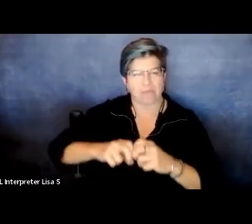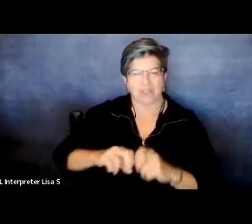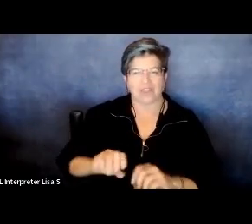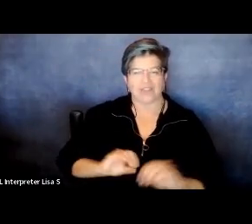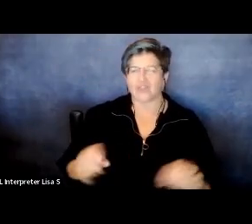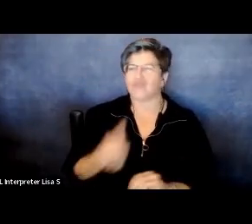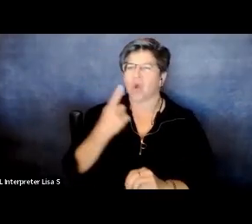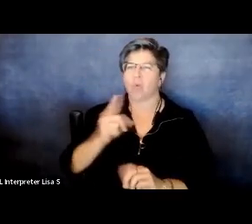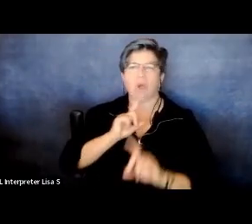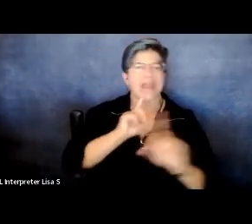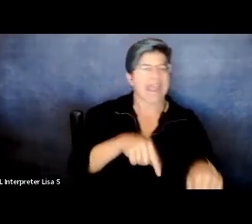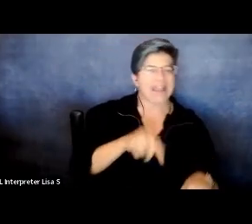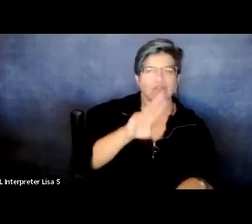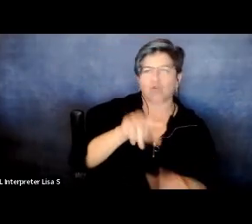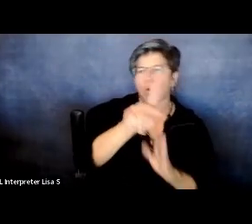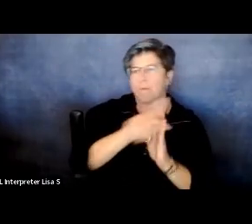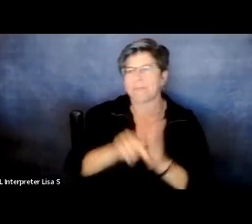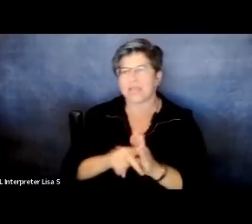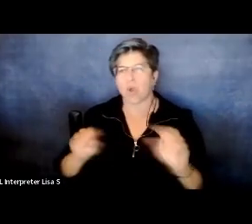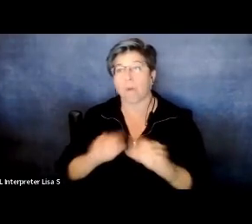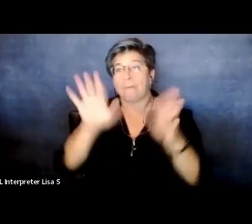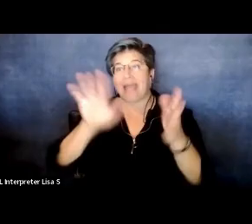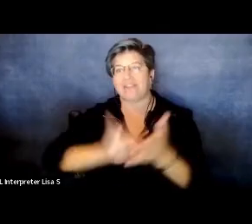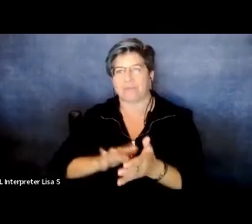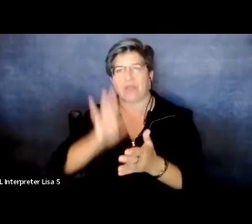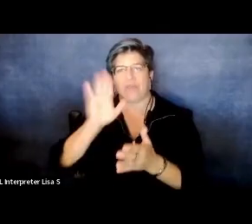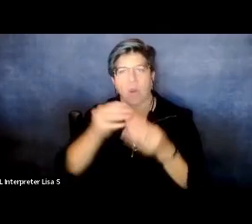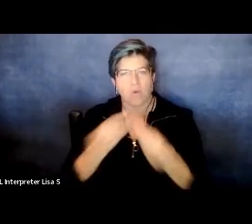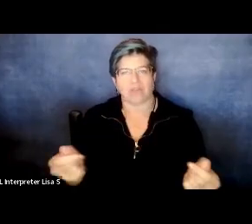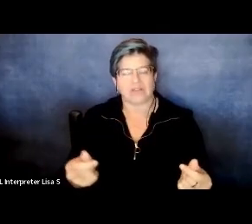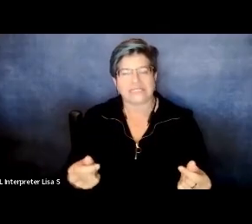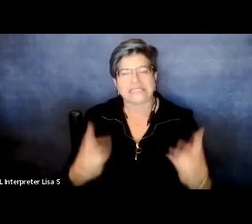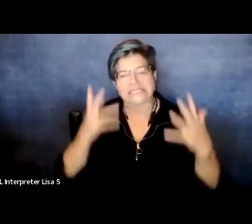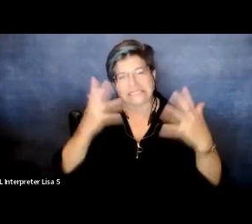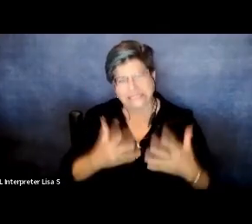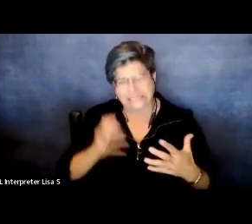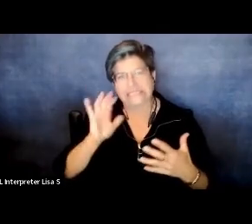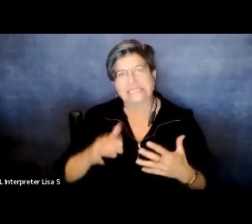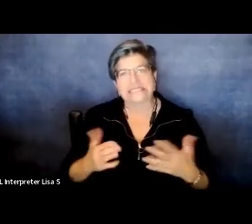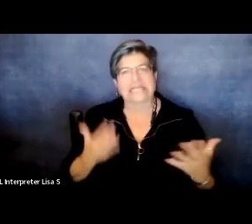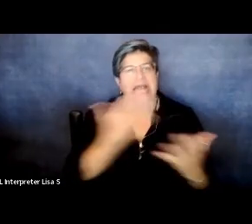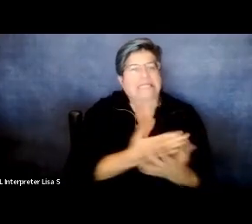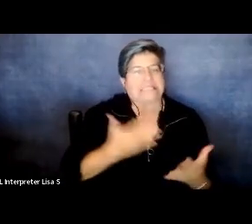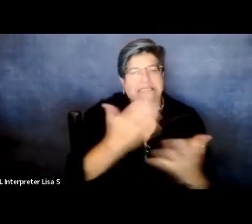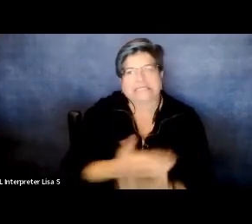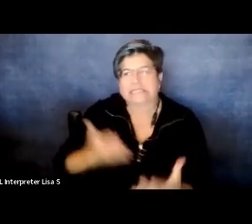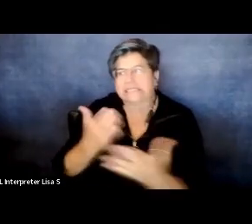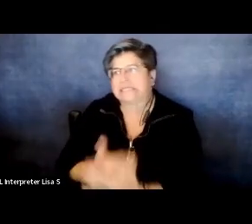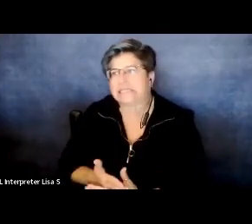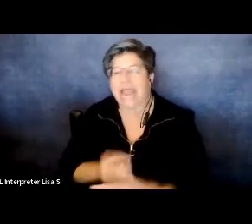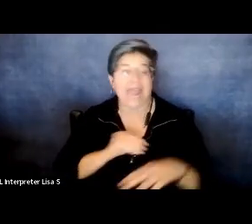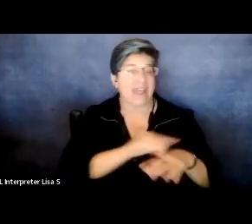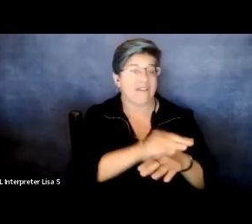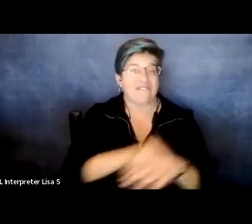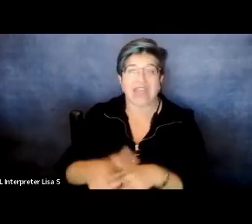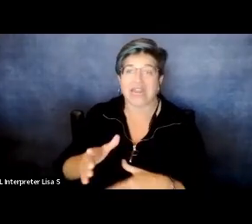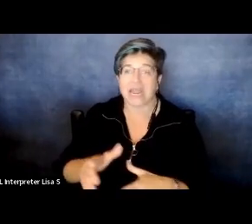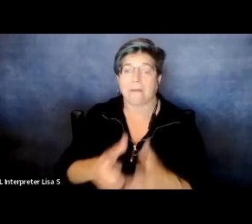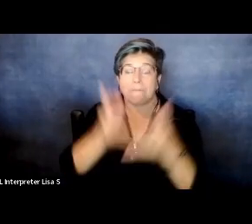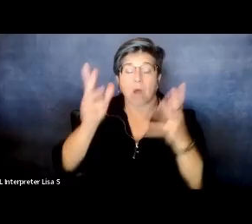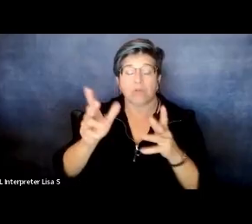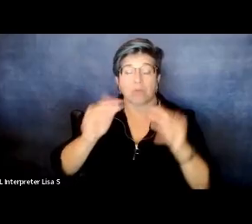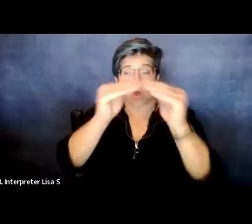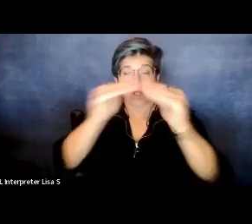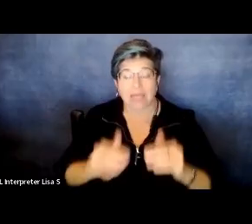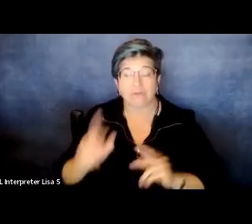policy that's going to solve them. Unfortunately, it is that invasive. It's affecting multiple people's lives or multiple